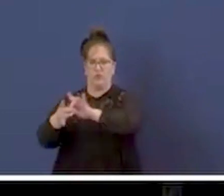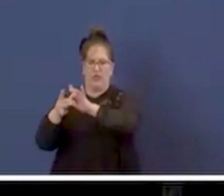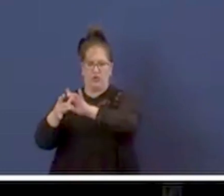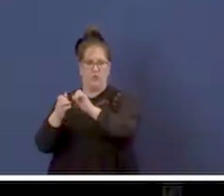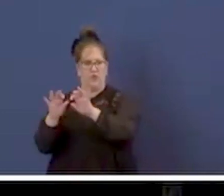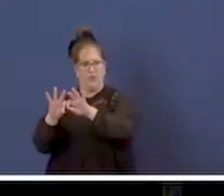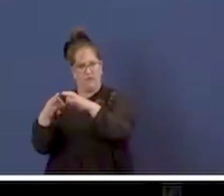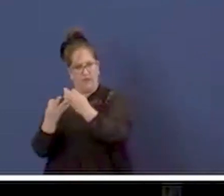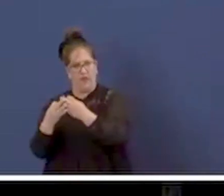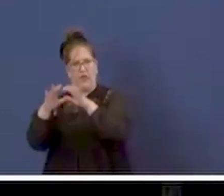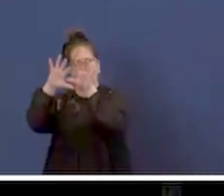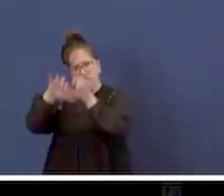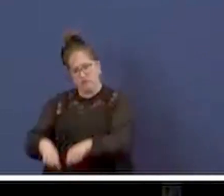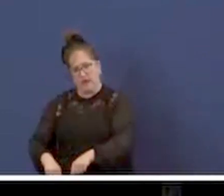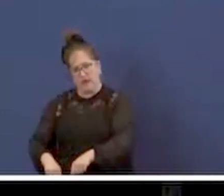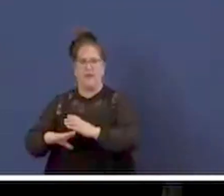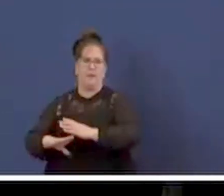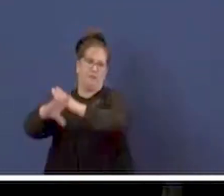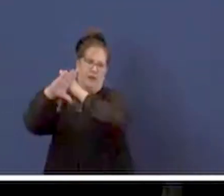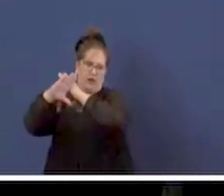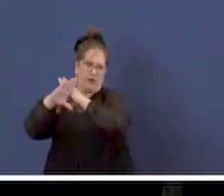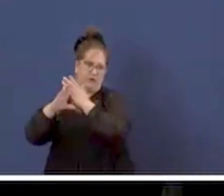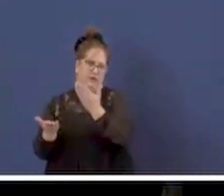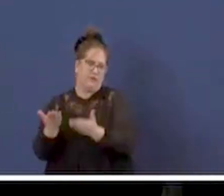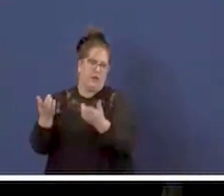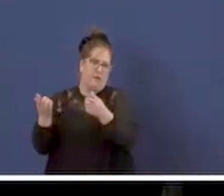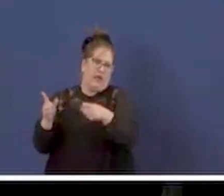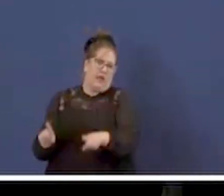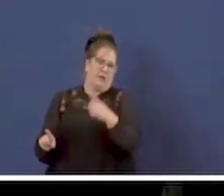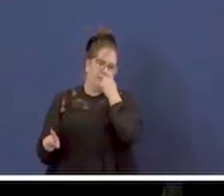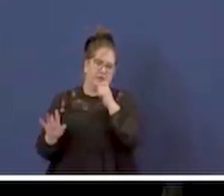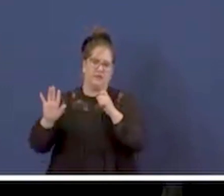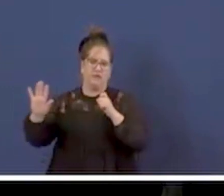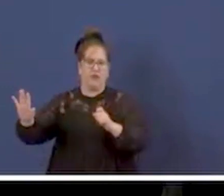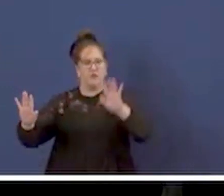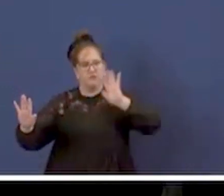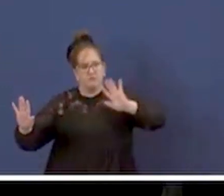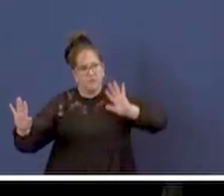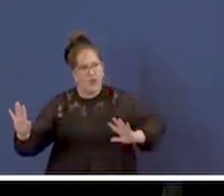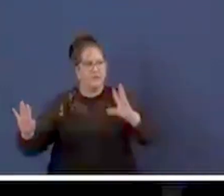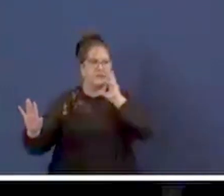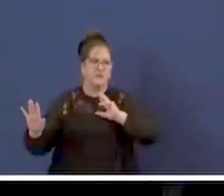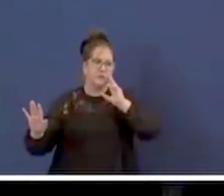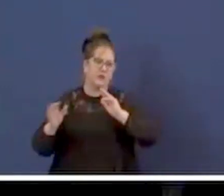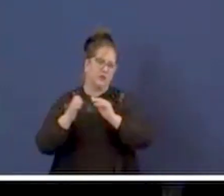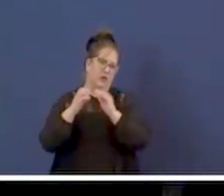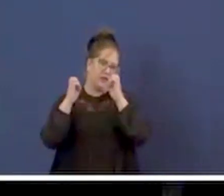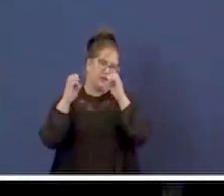break down the barriers that might be happening because of their past experience and education. I